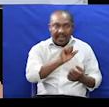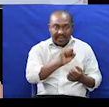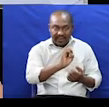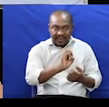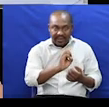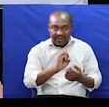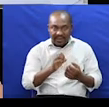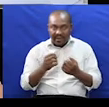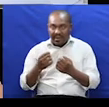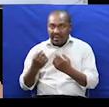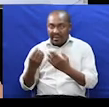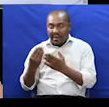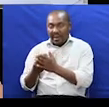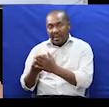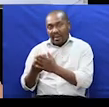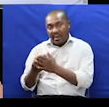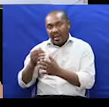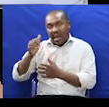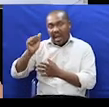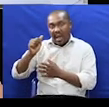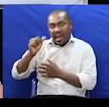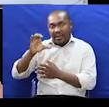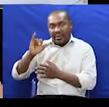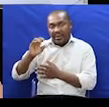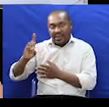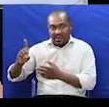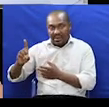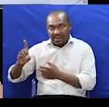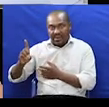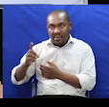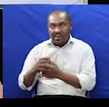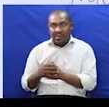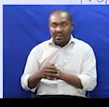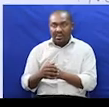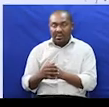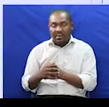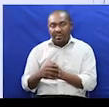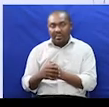acid? What if I'm titrating strong base